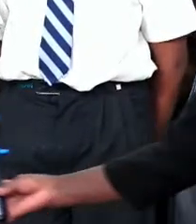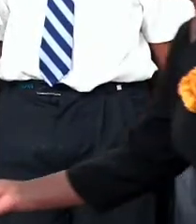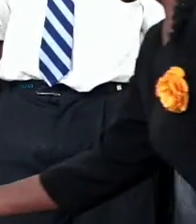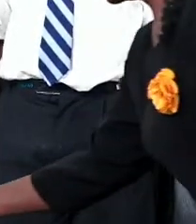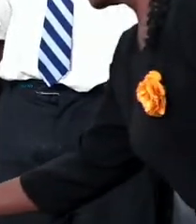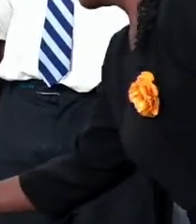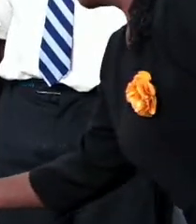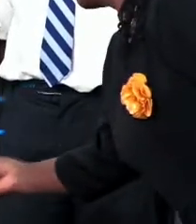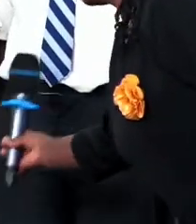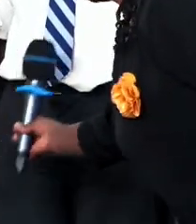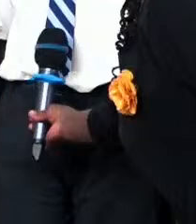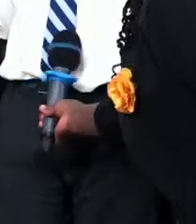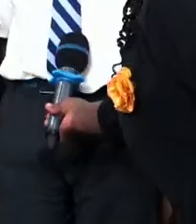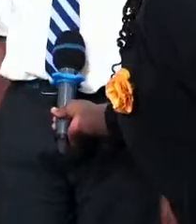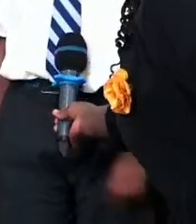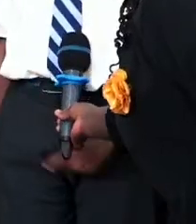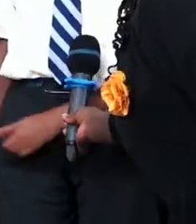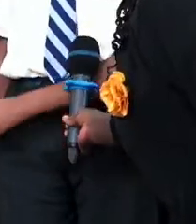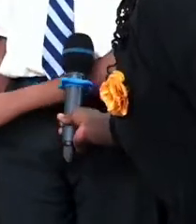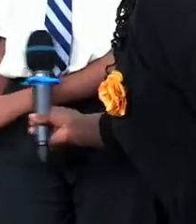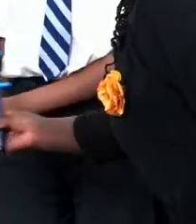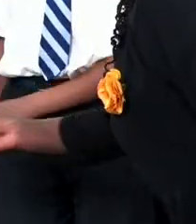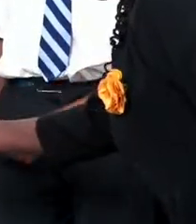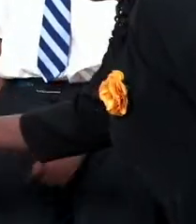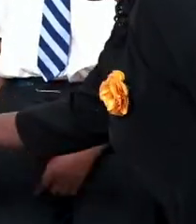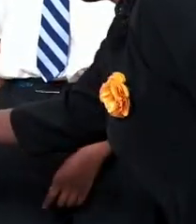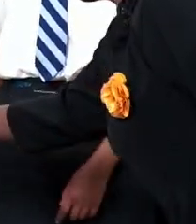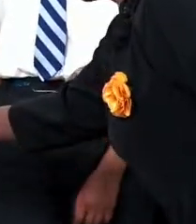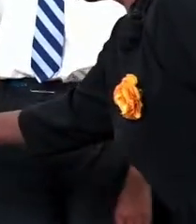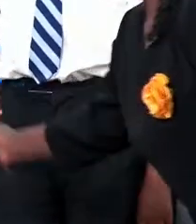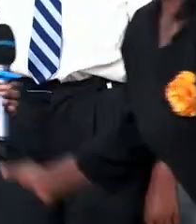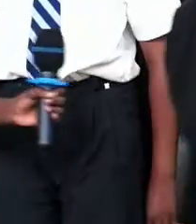work it out. Thank you.